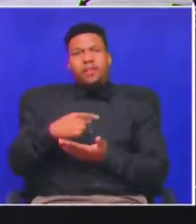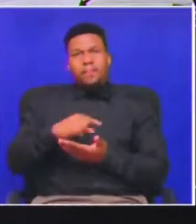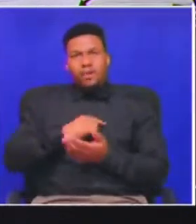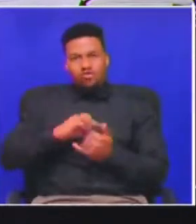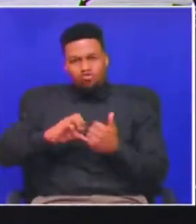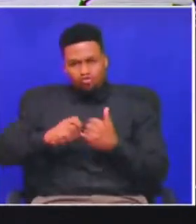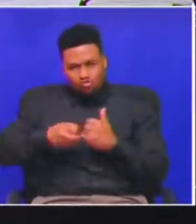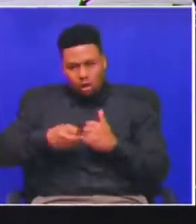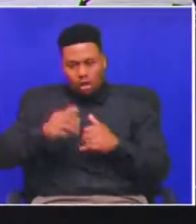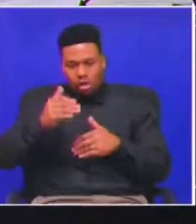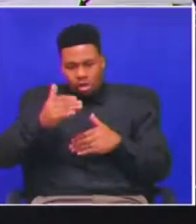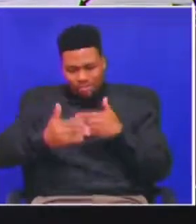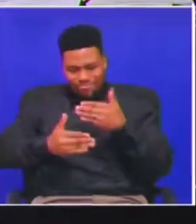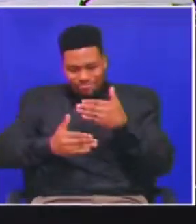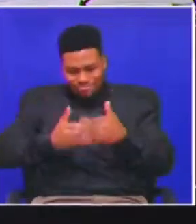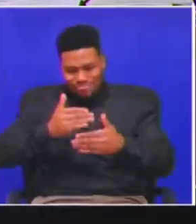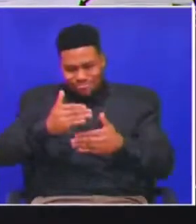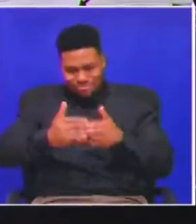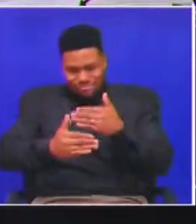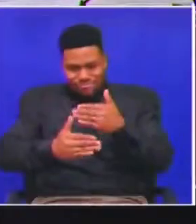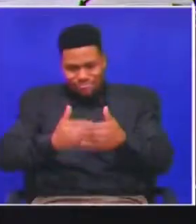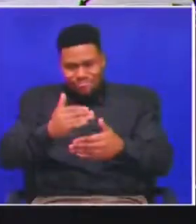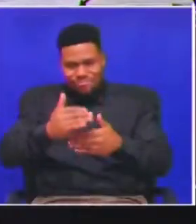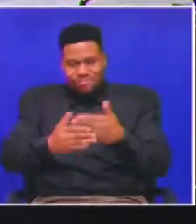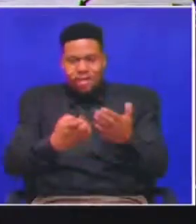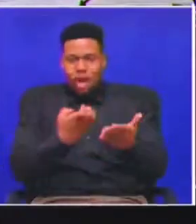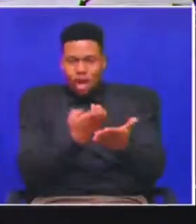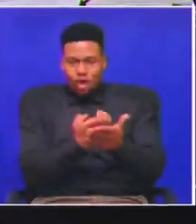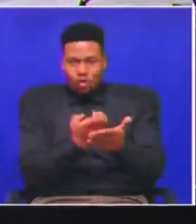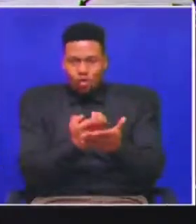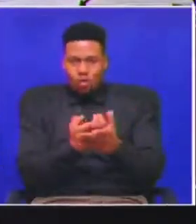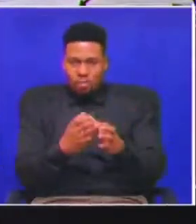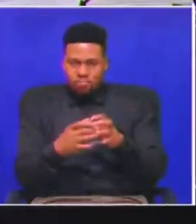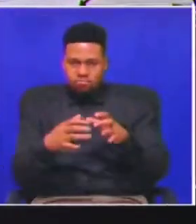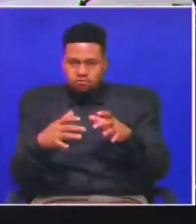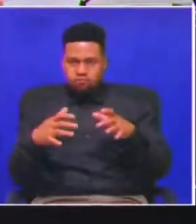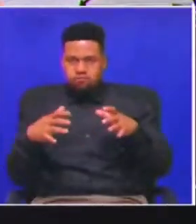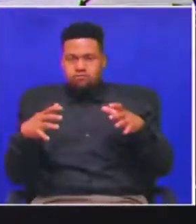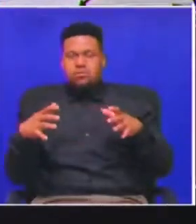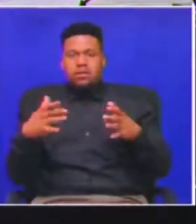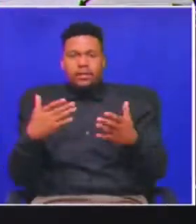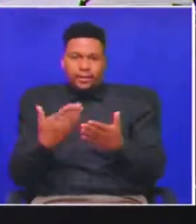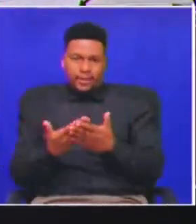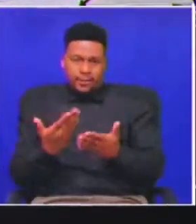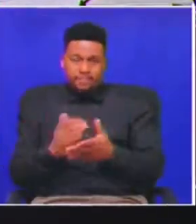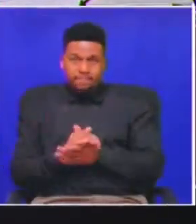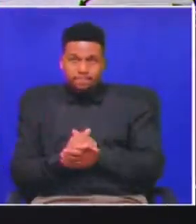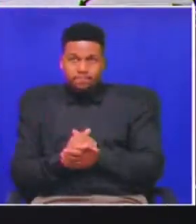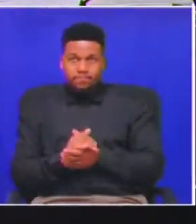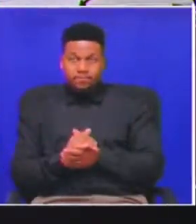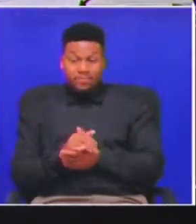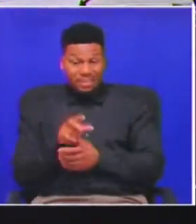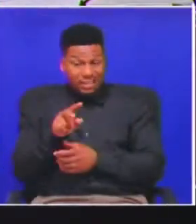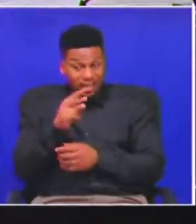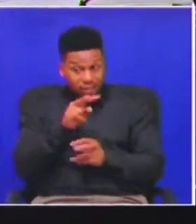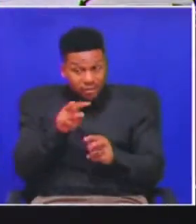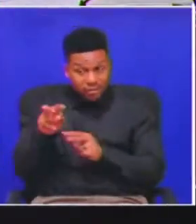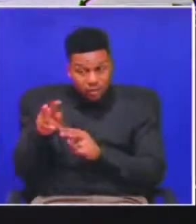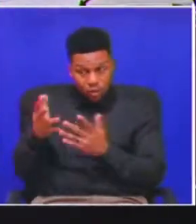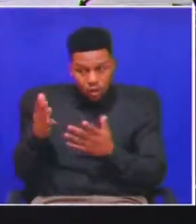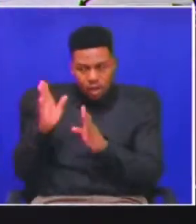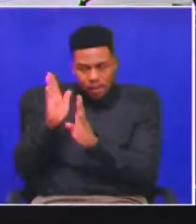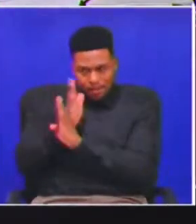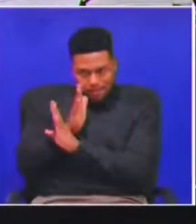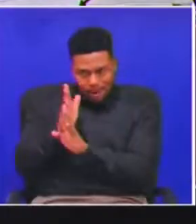driving economic growth, which will then manifest itself in the private sector